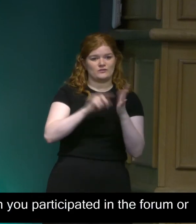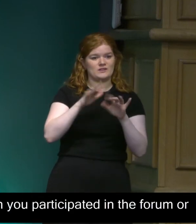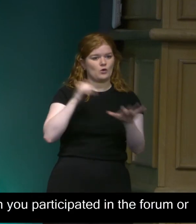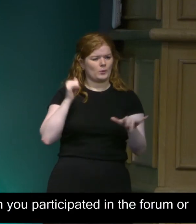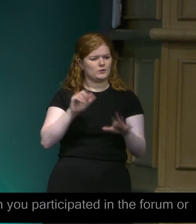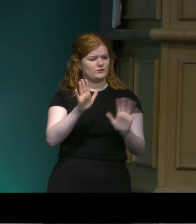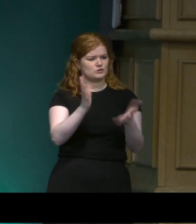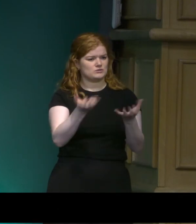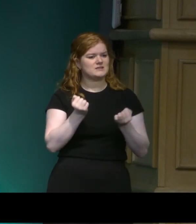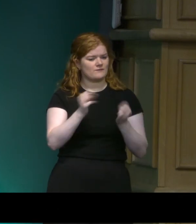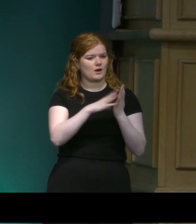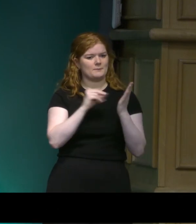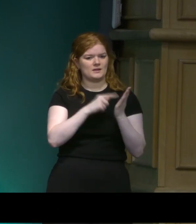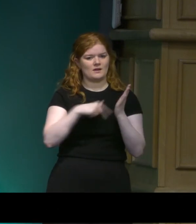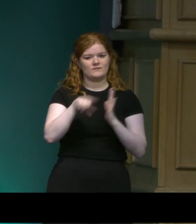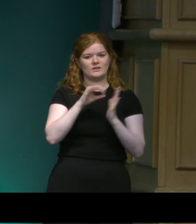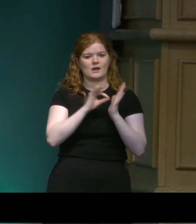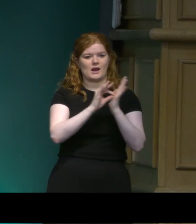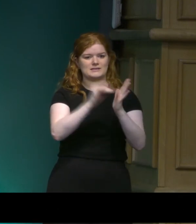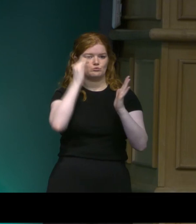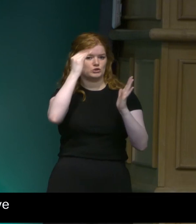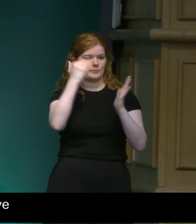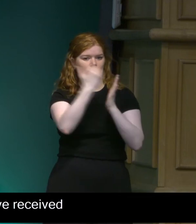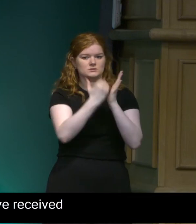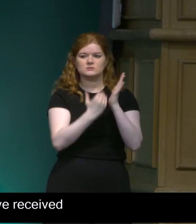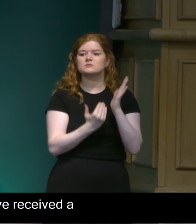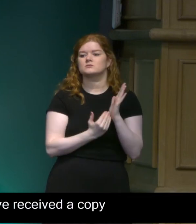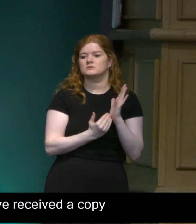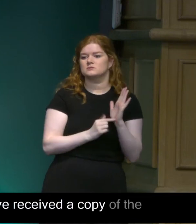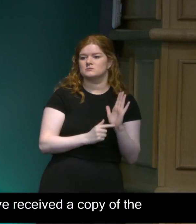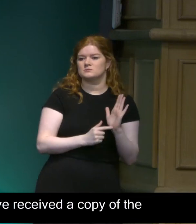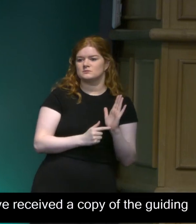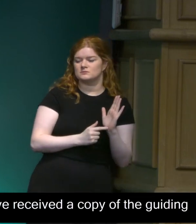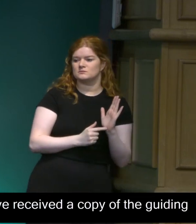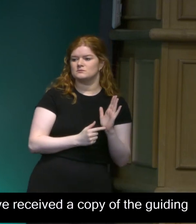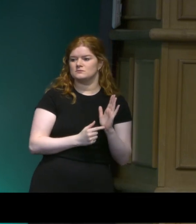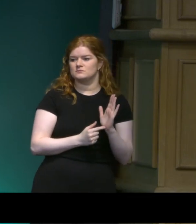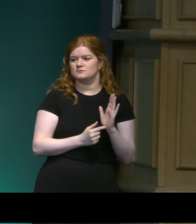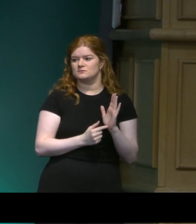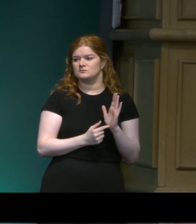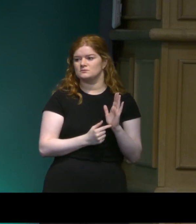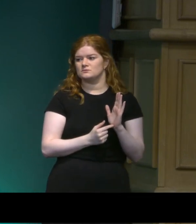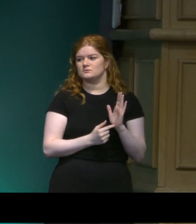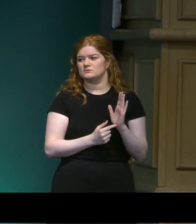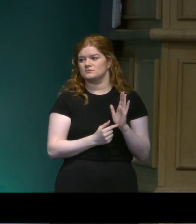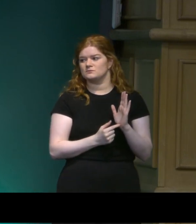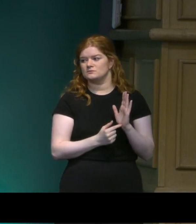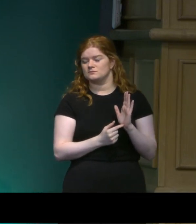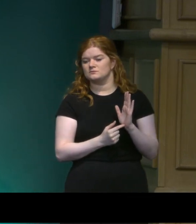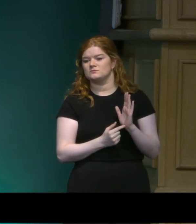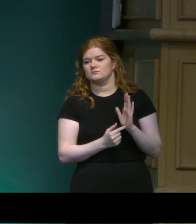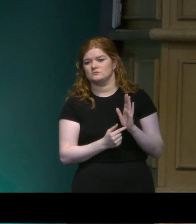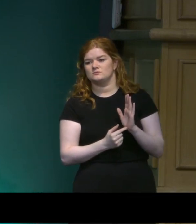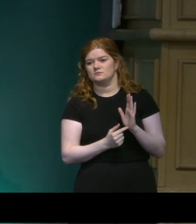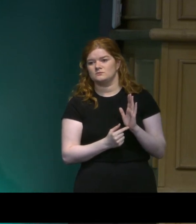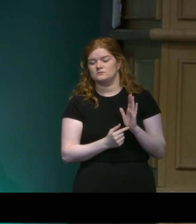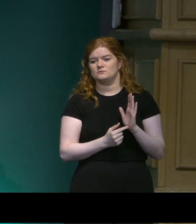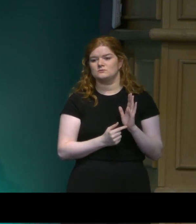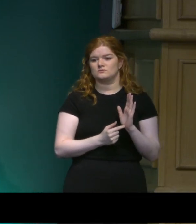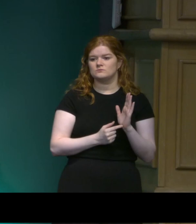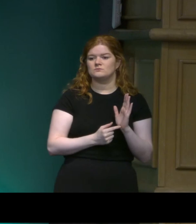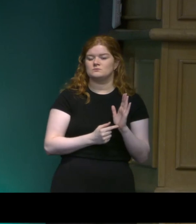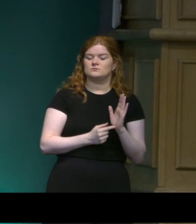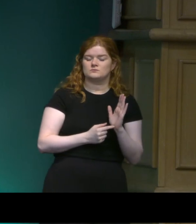you'll have received a copy of the guiding principles um that that we plan to operate